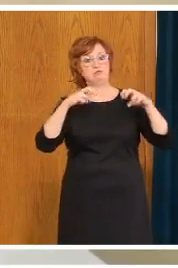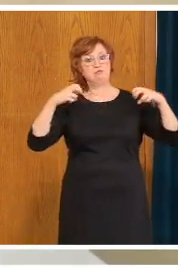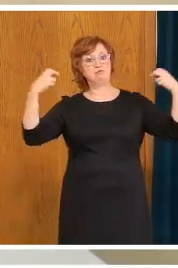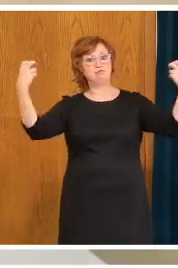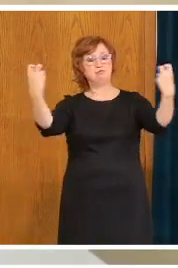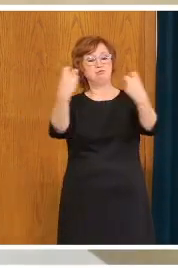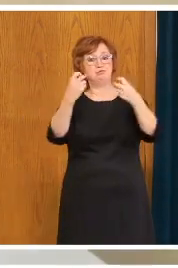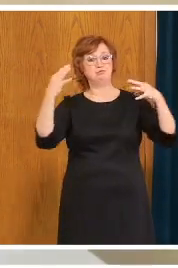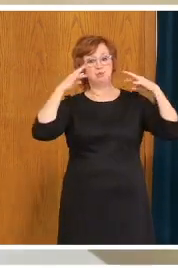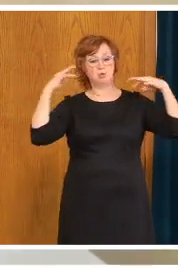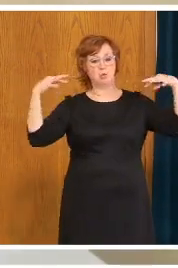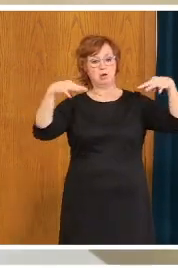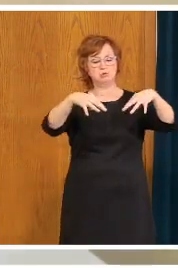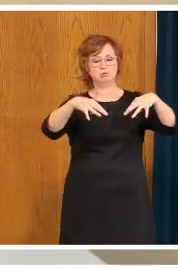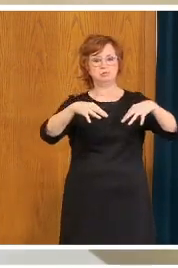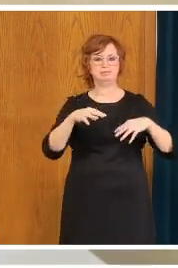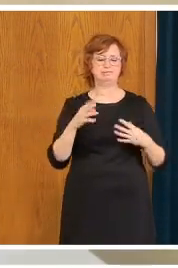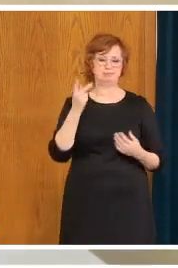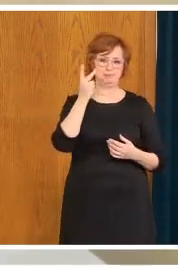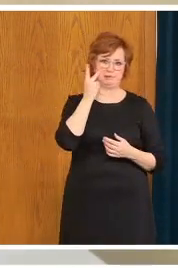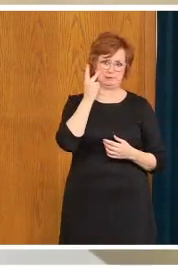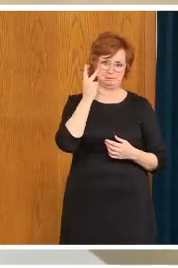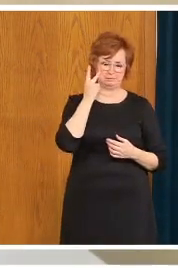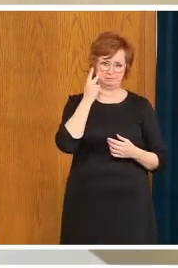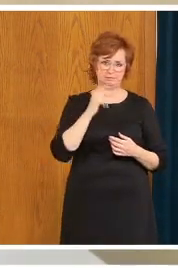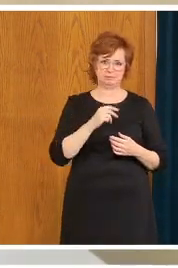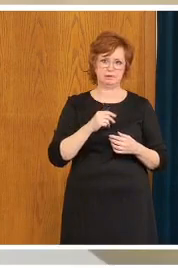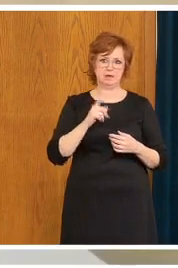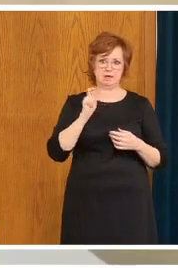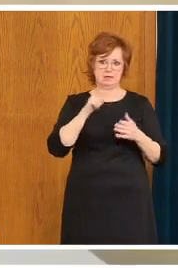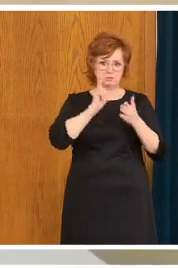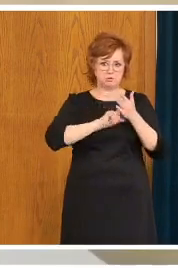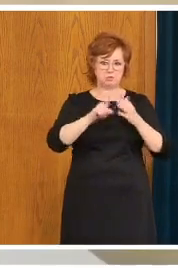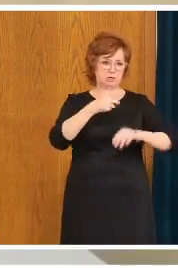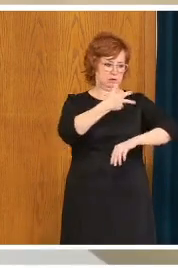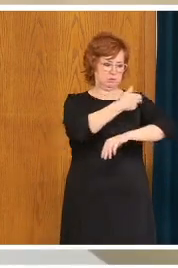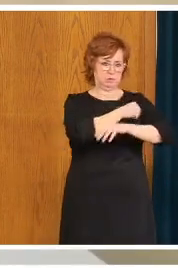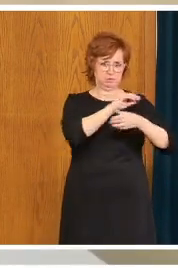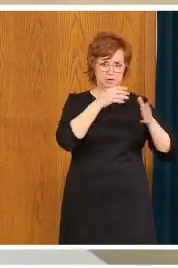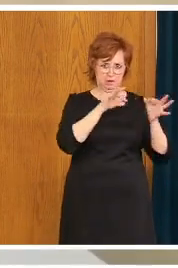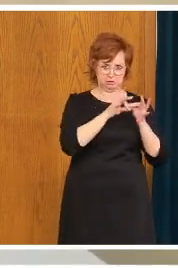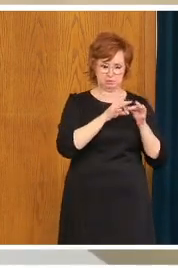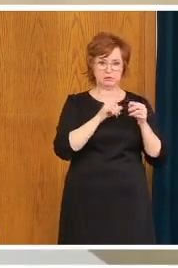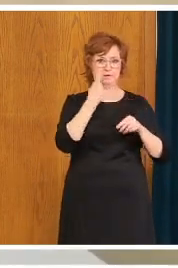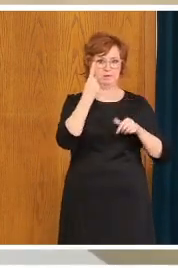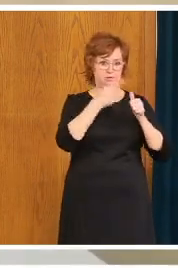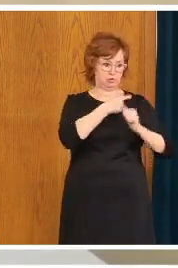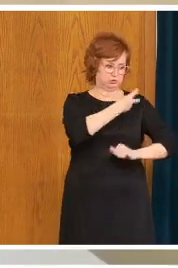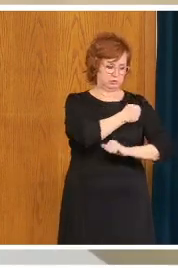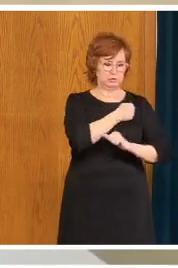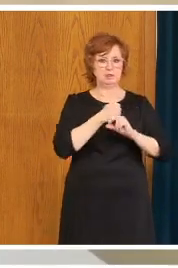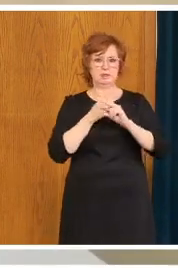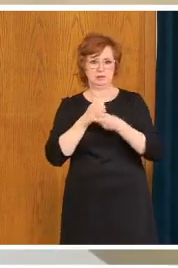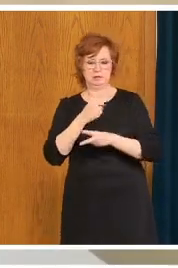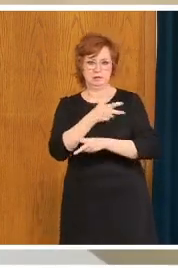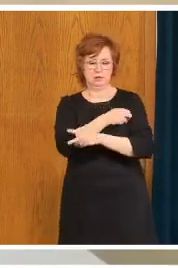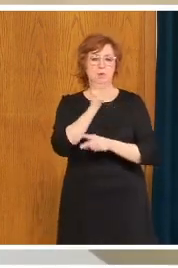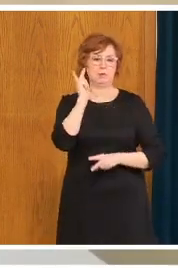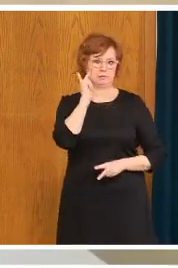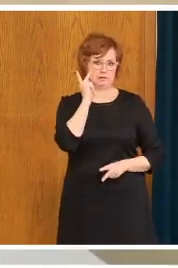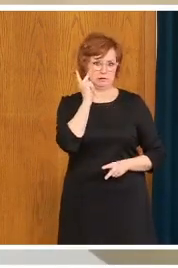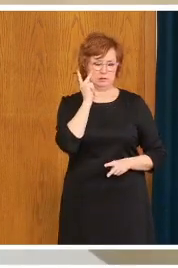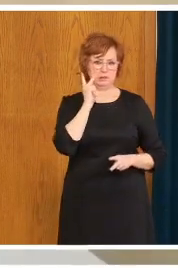at population uptake, 1 dose and then 2nd dose, and then very cautiously allow outdoor gathering limits to